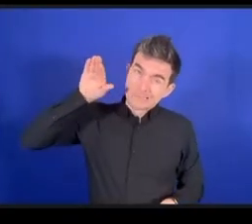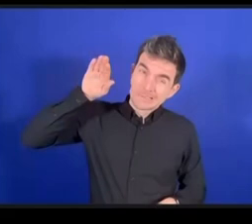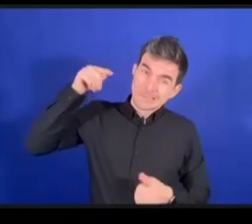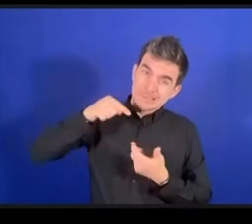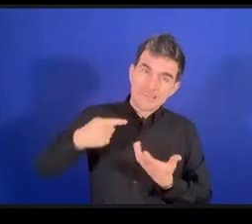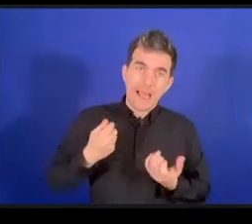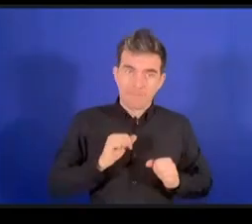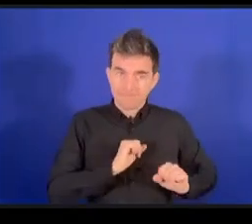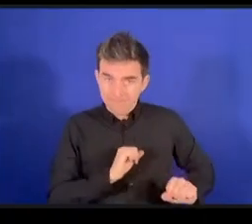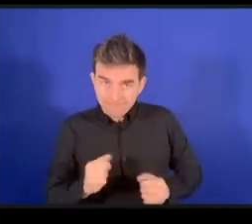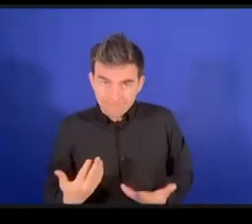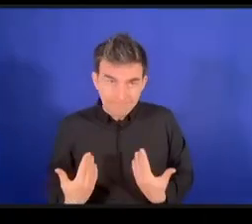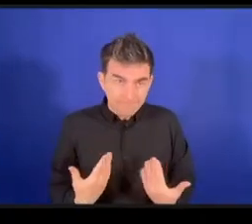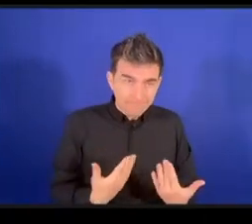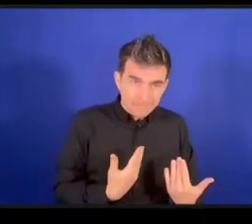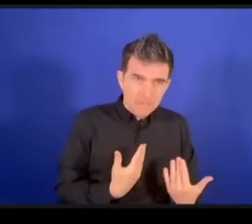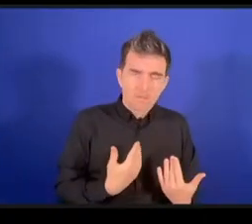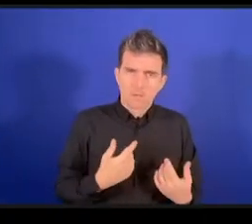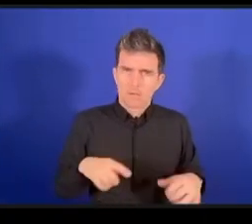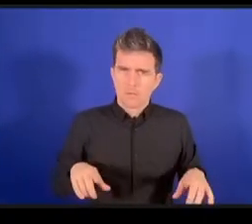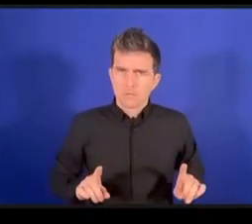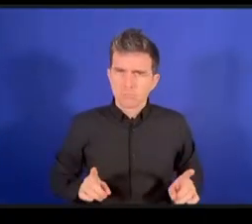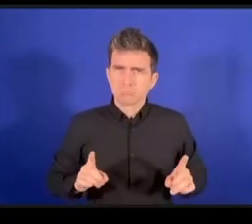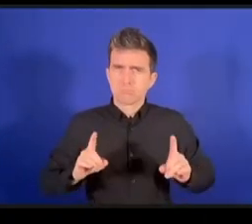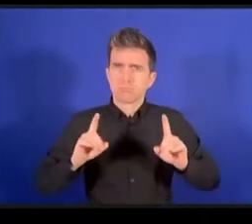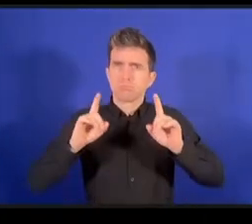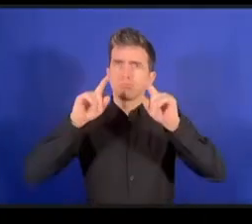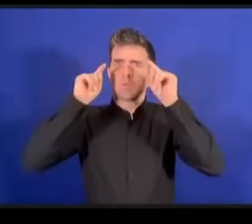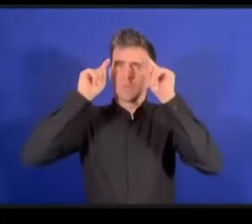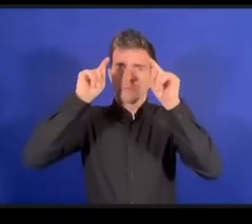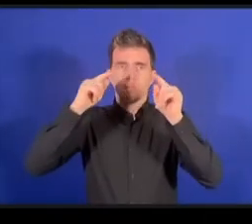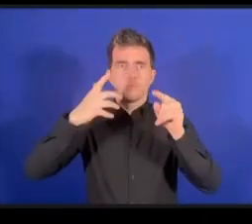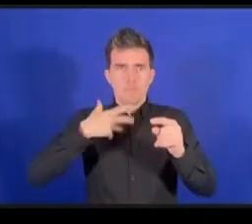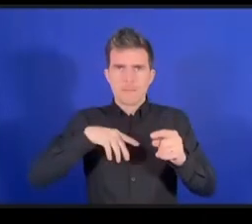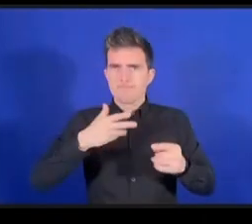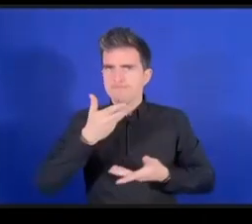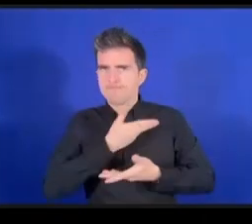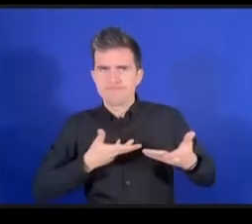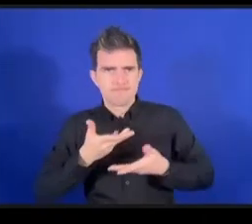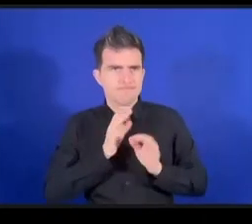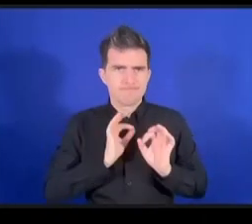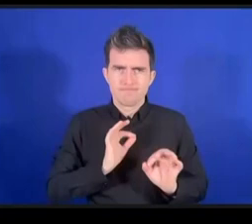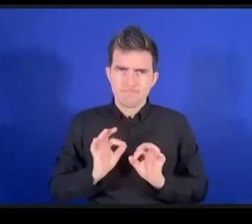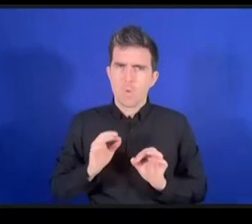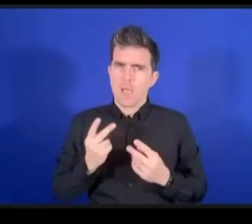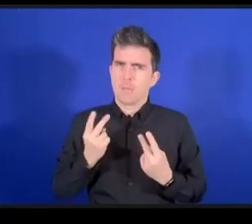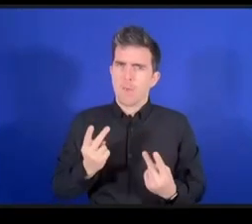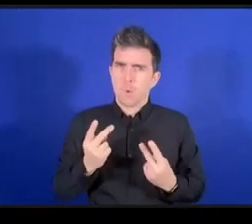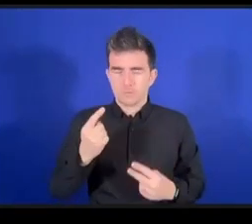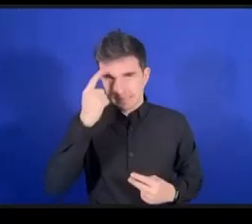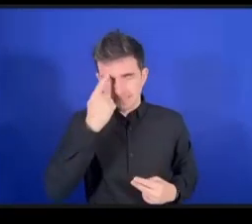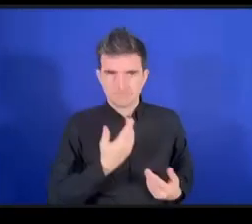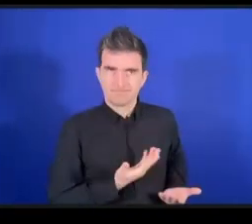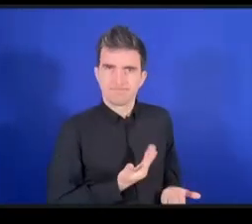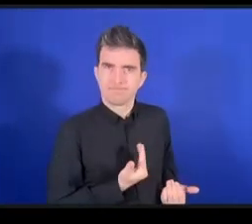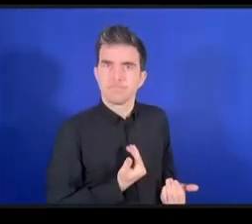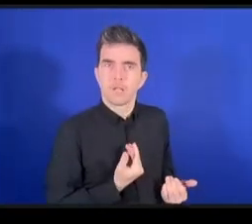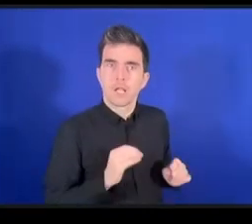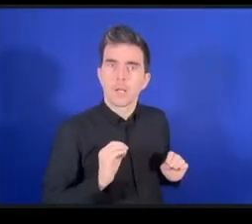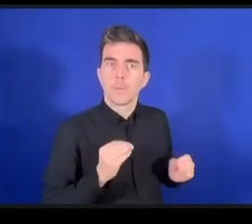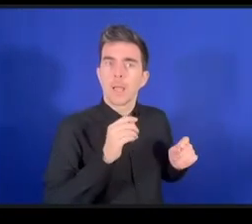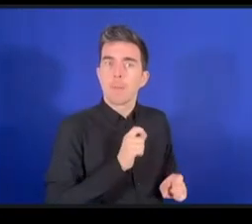GDC as well as and also for shaping the futures of the internet. They are very